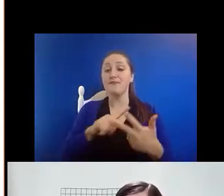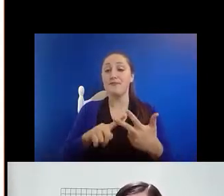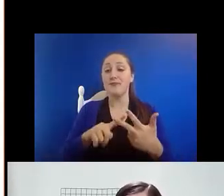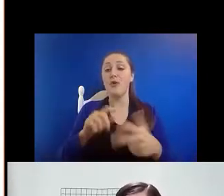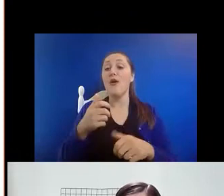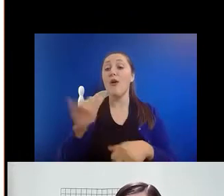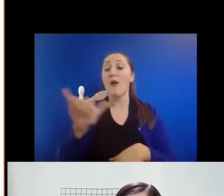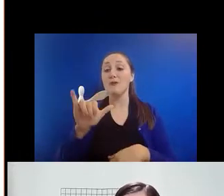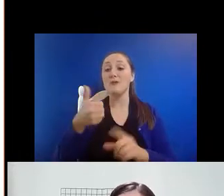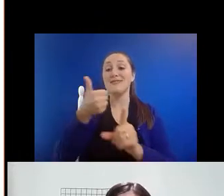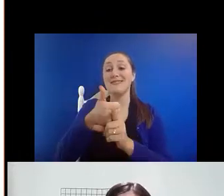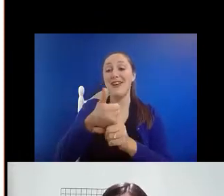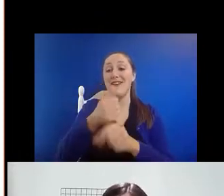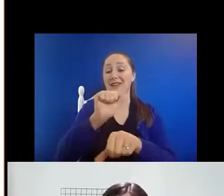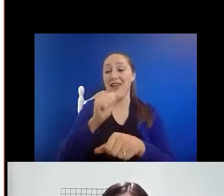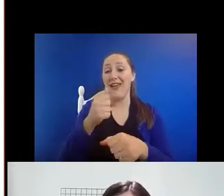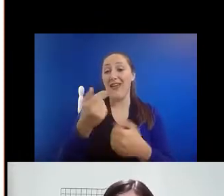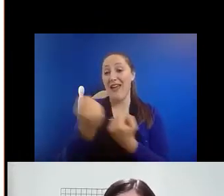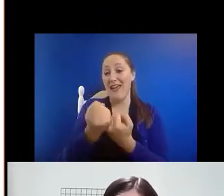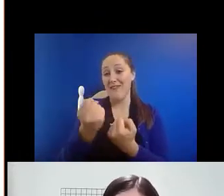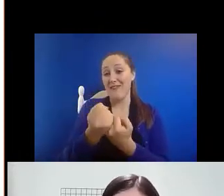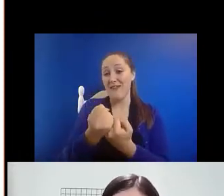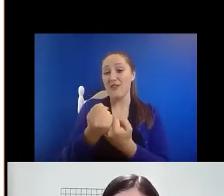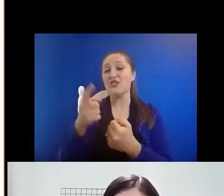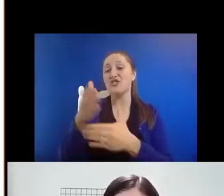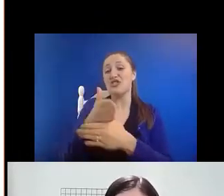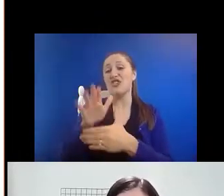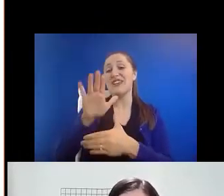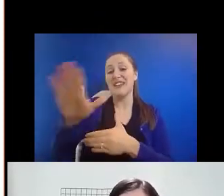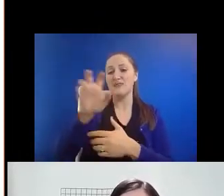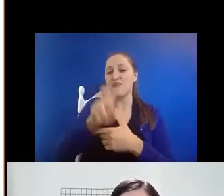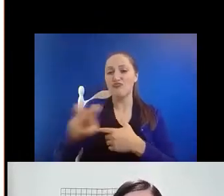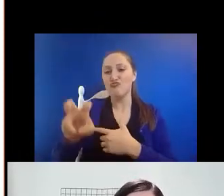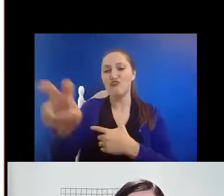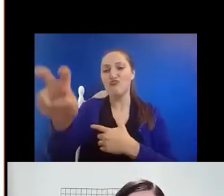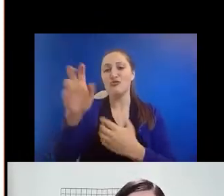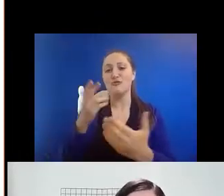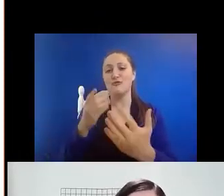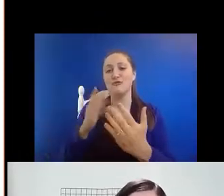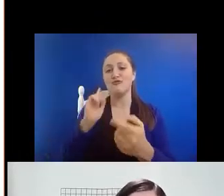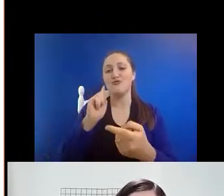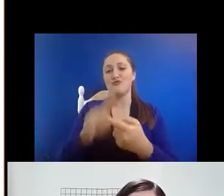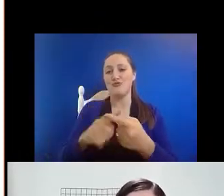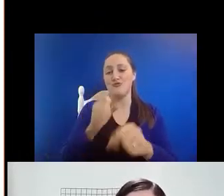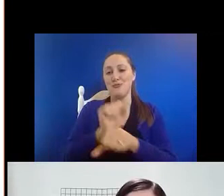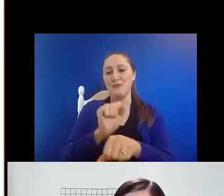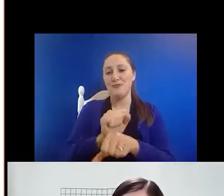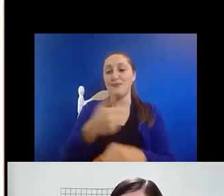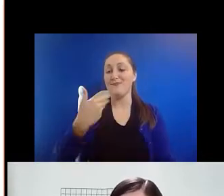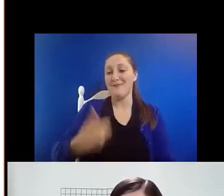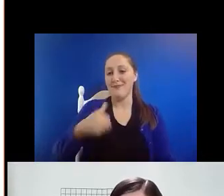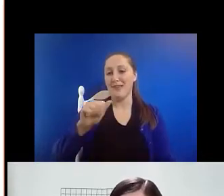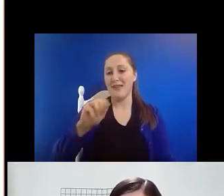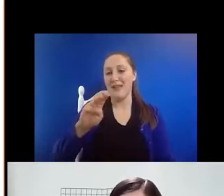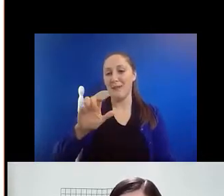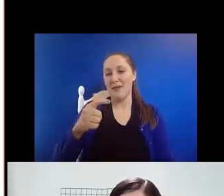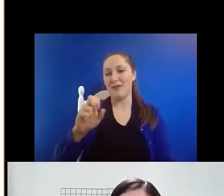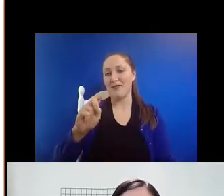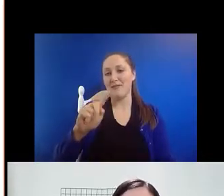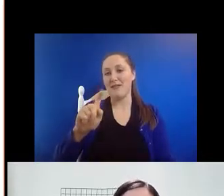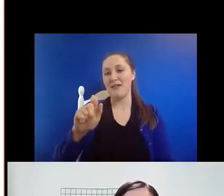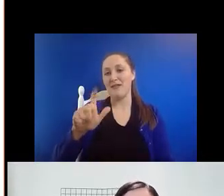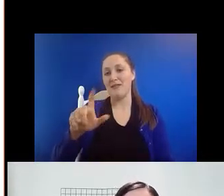employment. As Donald stated, my name is Amy Gonzalez. I am the project manager for the Disability Employment Technical Assistance